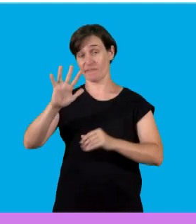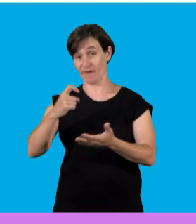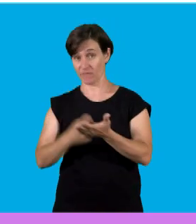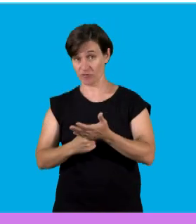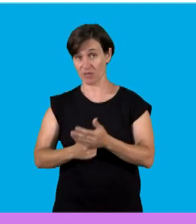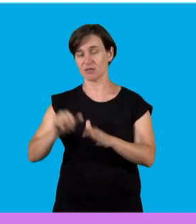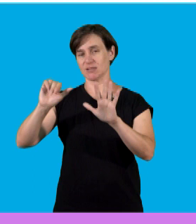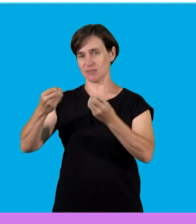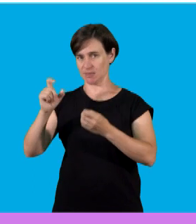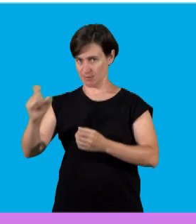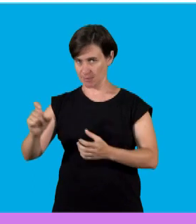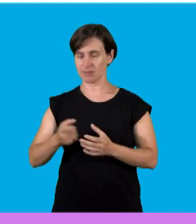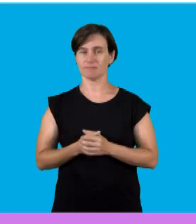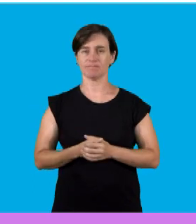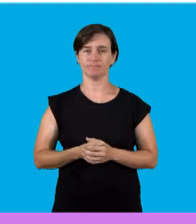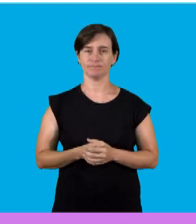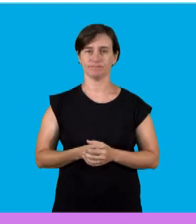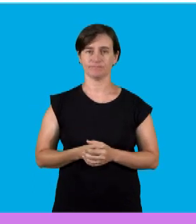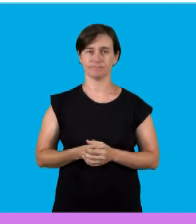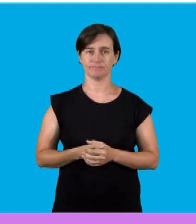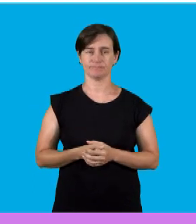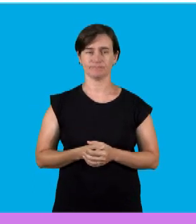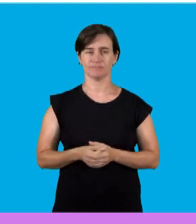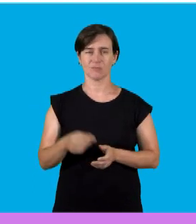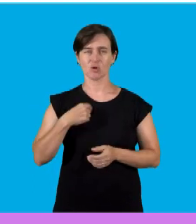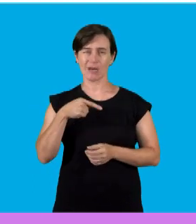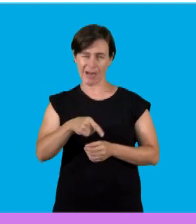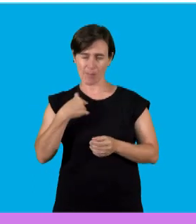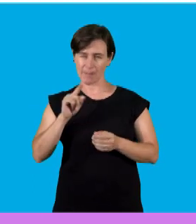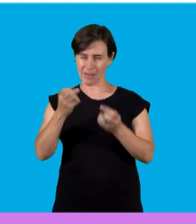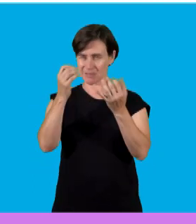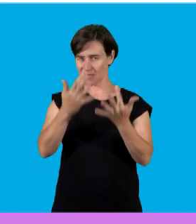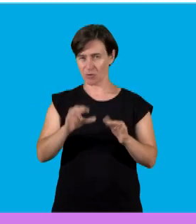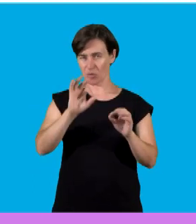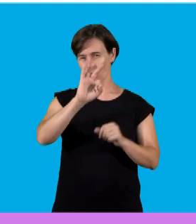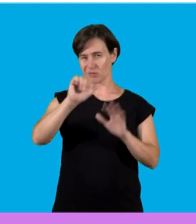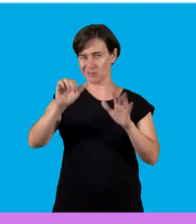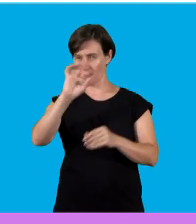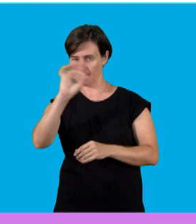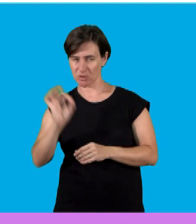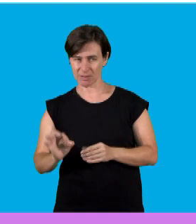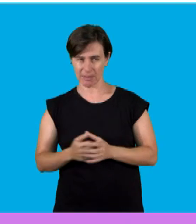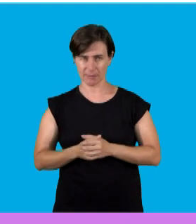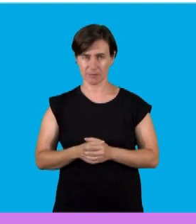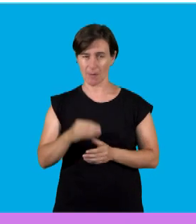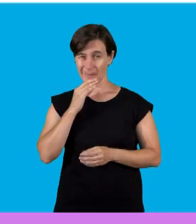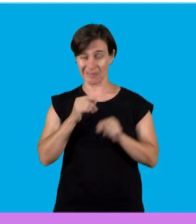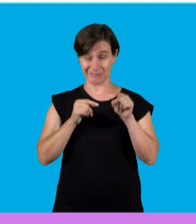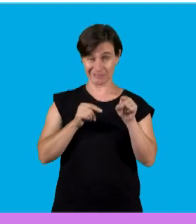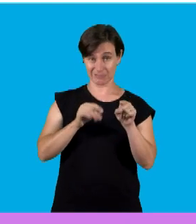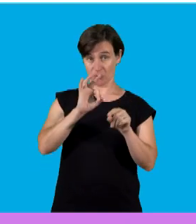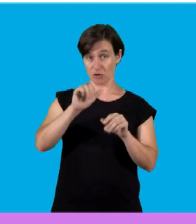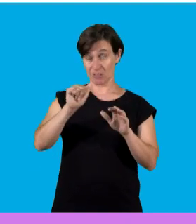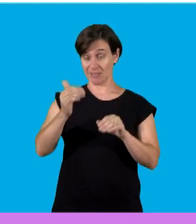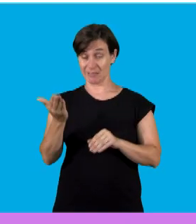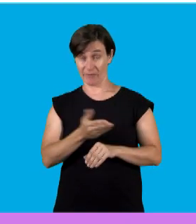102,885 rand and 60 cents. So on this, I need to calculate 36%. So therefore, I'll say multiply by 36 divided